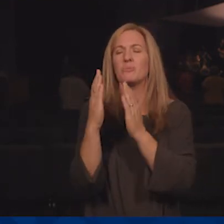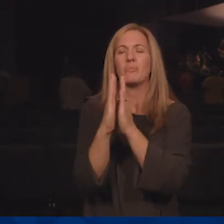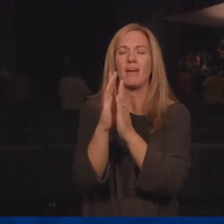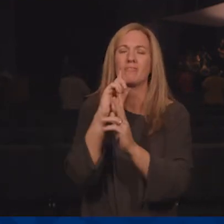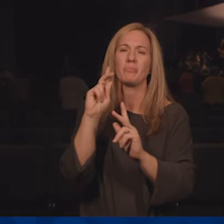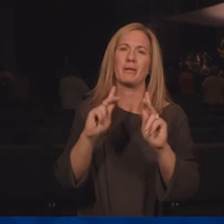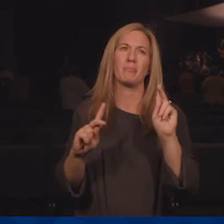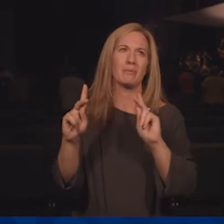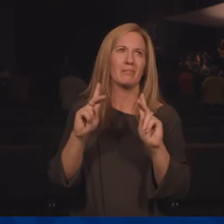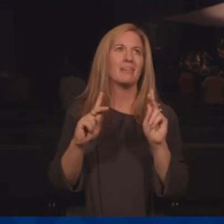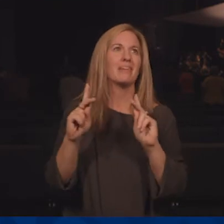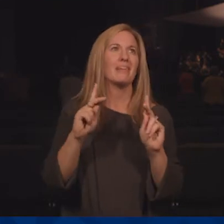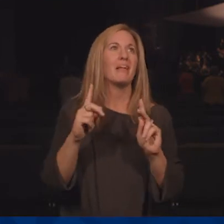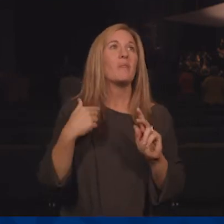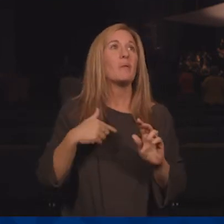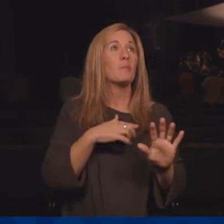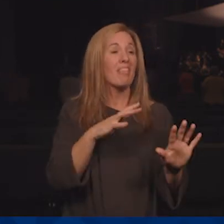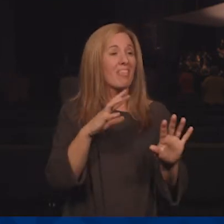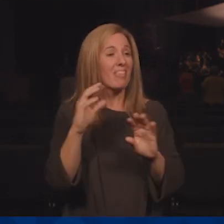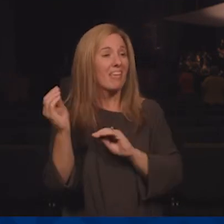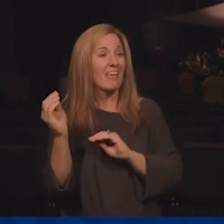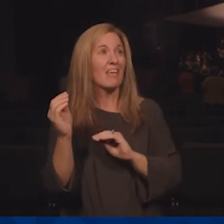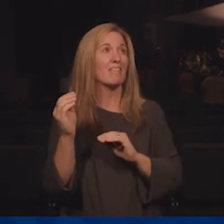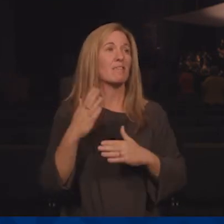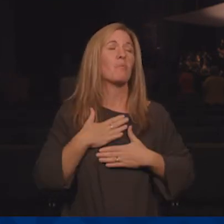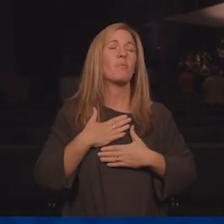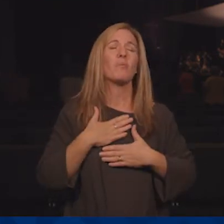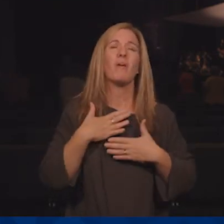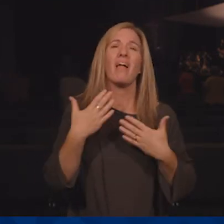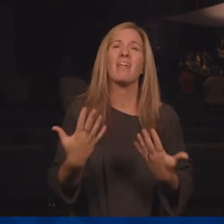and I would leave here willing to get on our